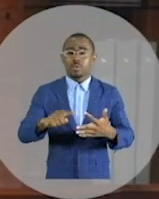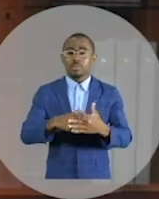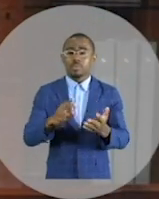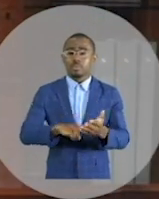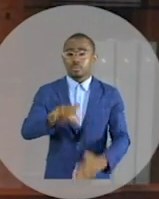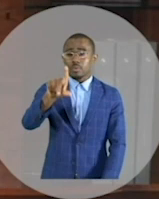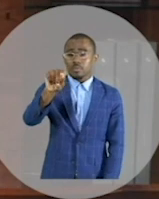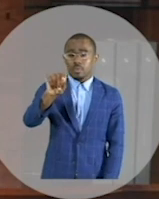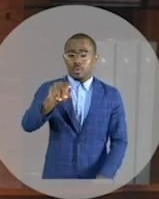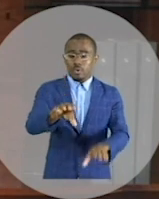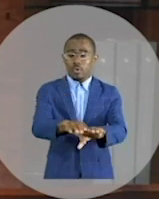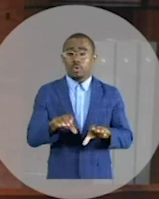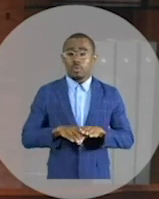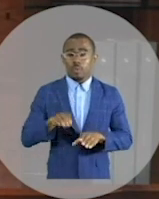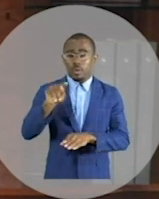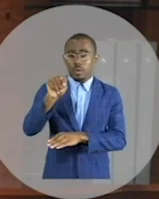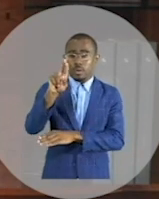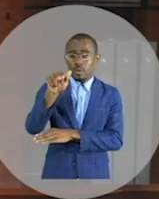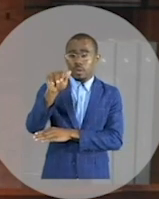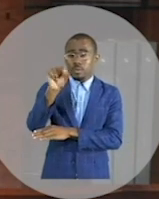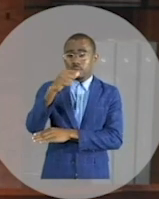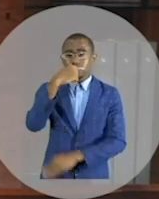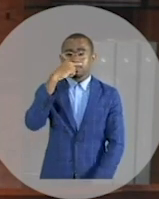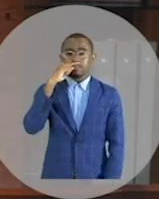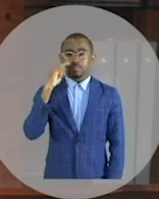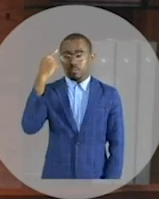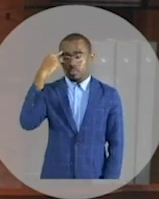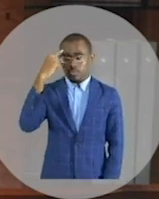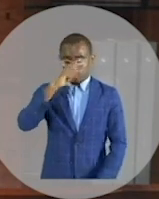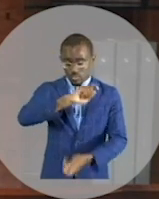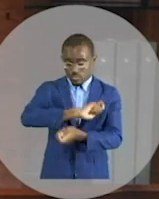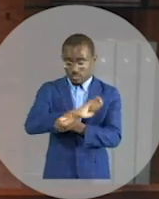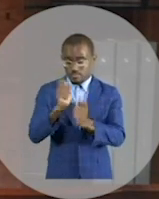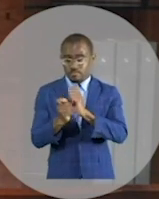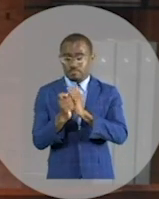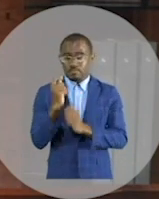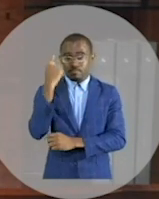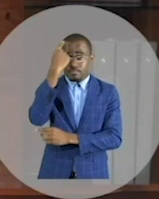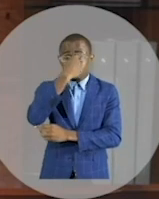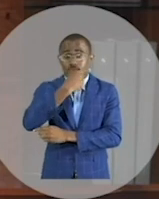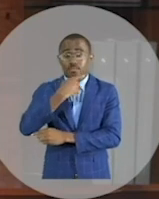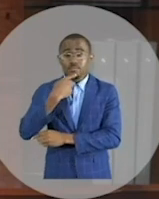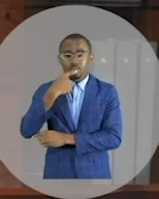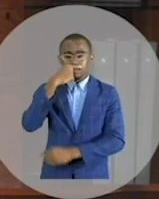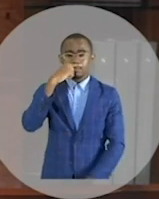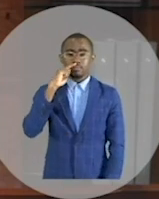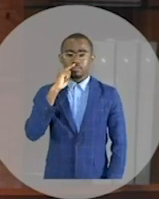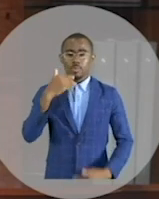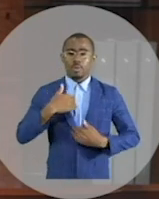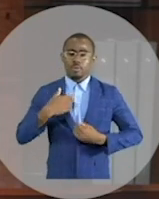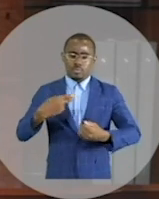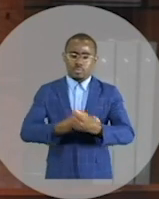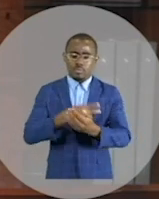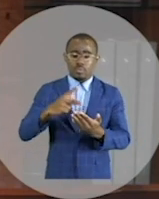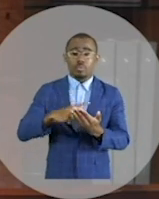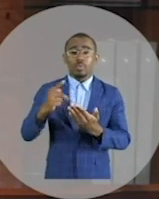program for 400,000 children will, from the beginning of 2020, bring well-being to this